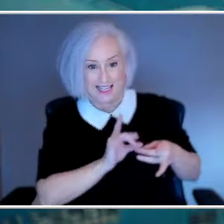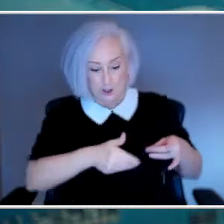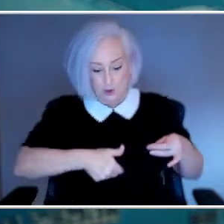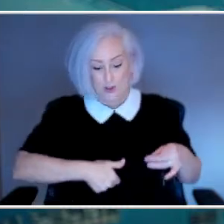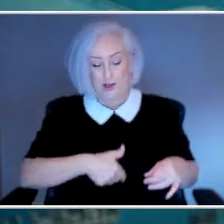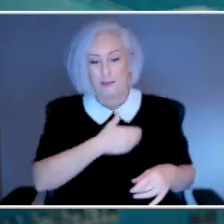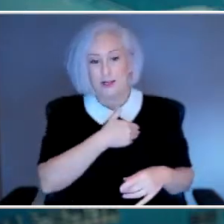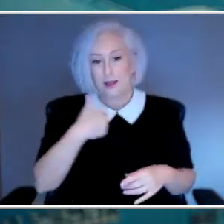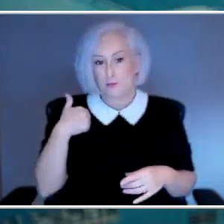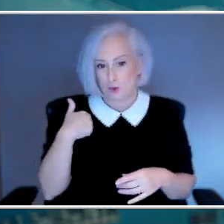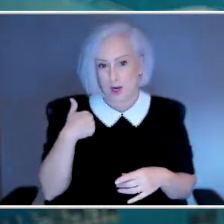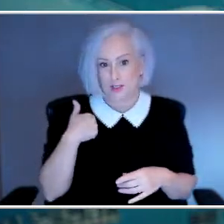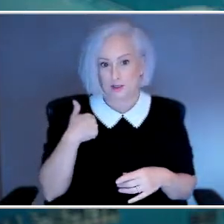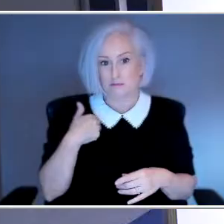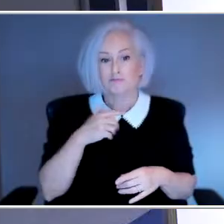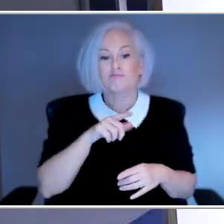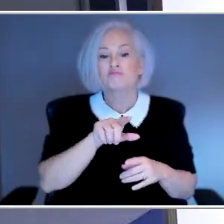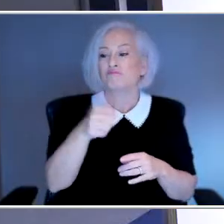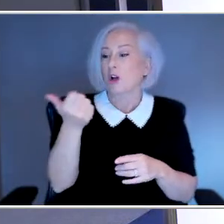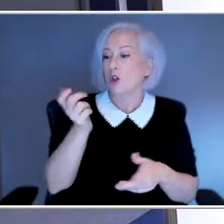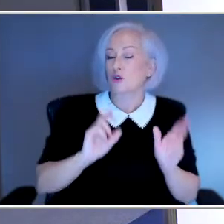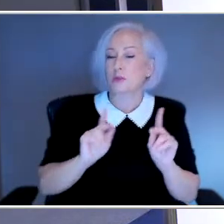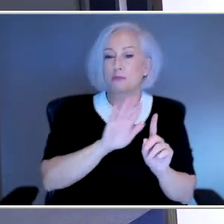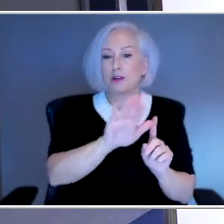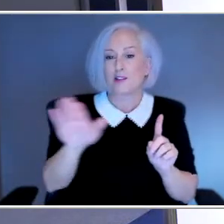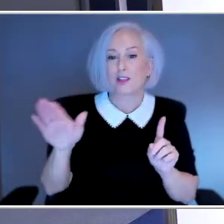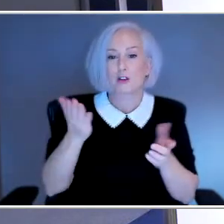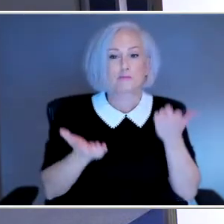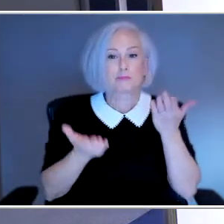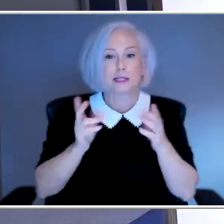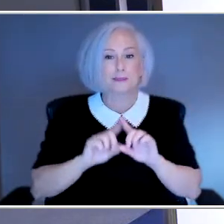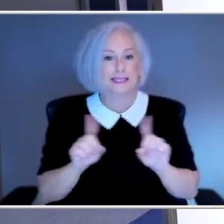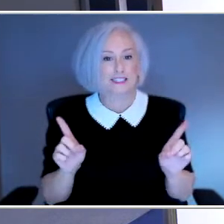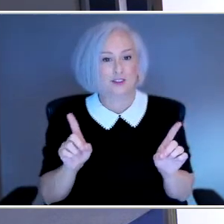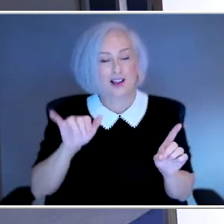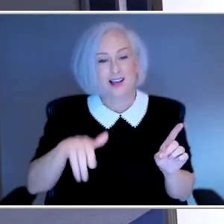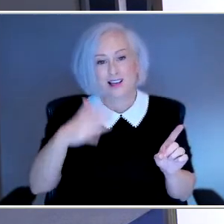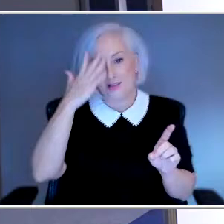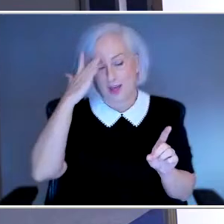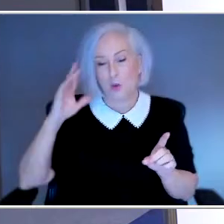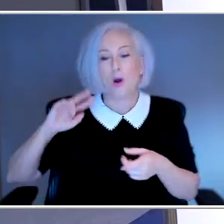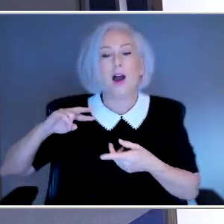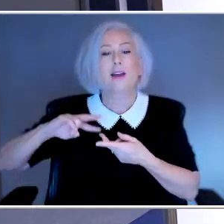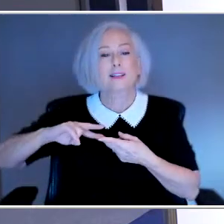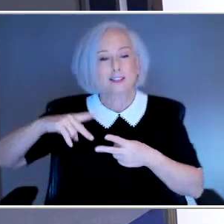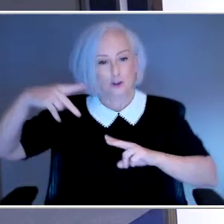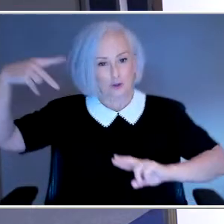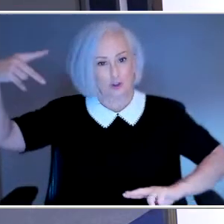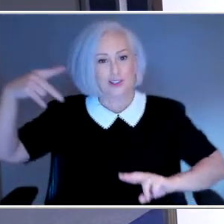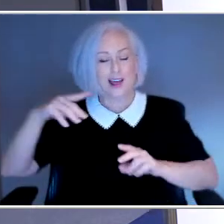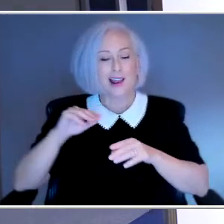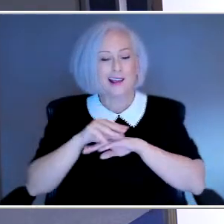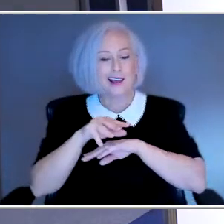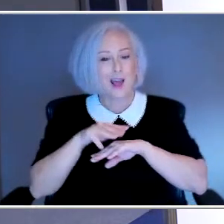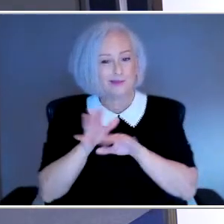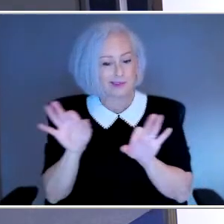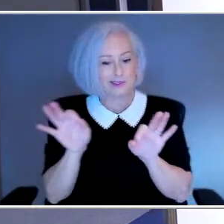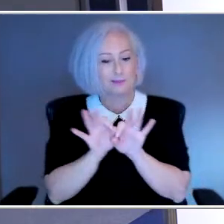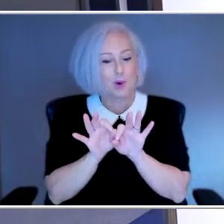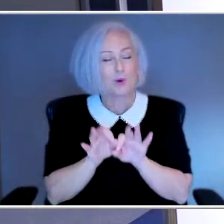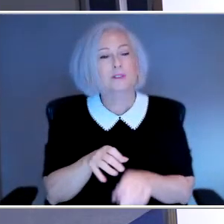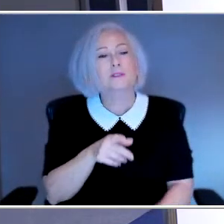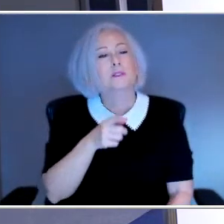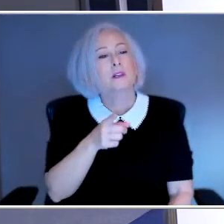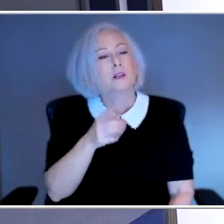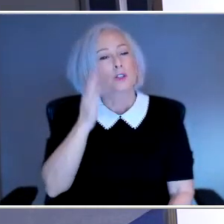different what their gene could be linked to. Which is why genetic counseling is so very important. Absolutely. We're going to talk a little bit more about that. But did you know that you were at high risk for breast cancer as